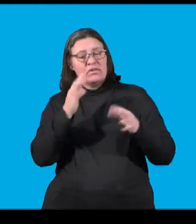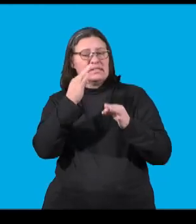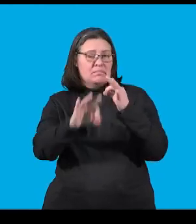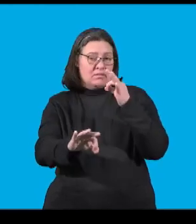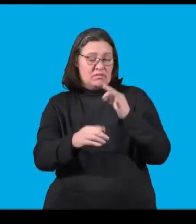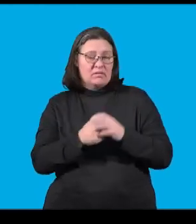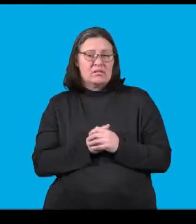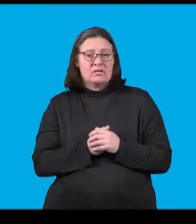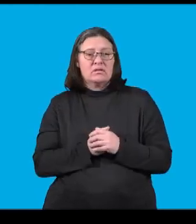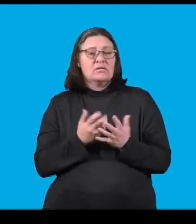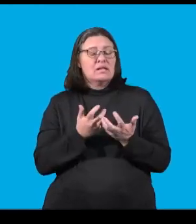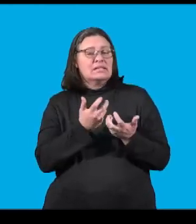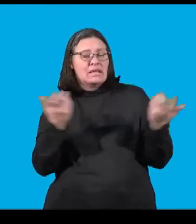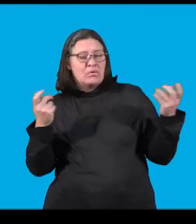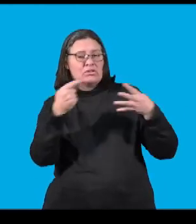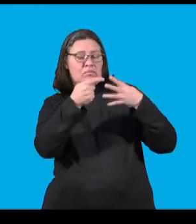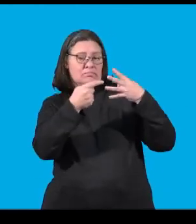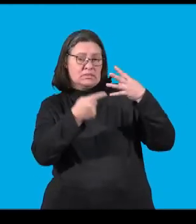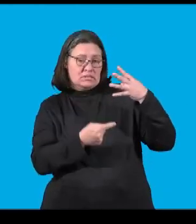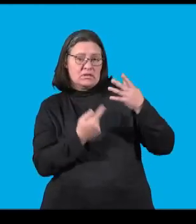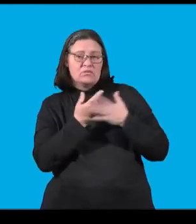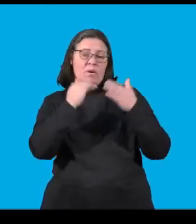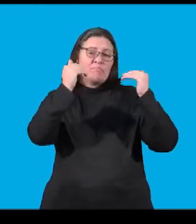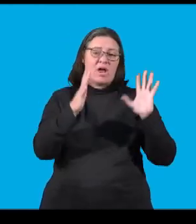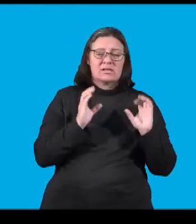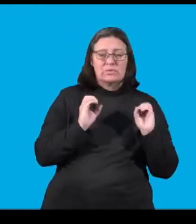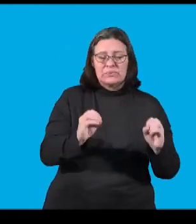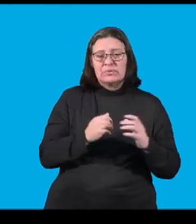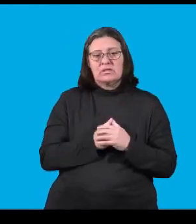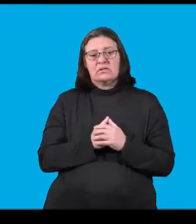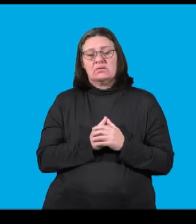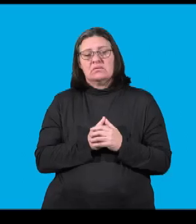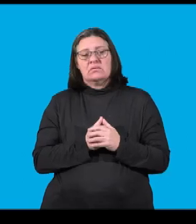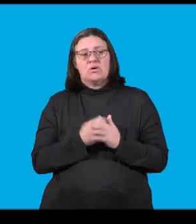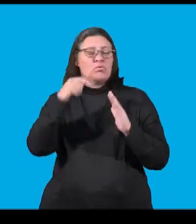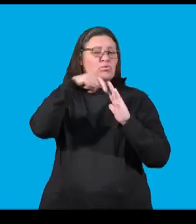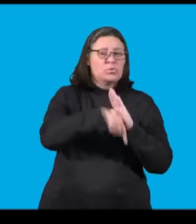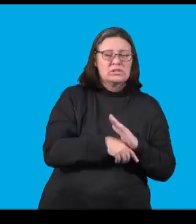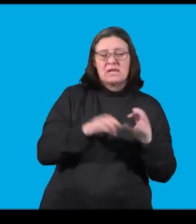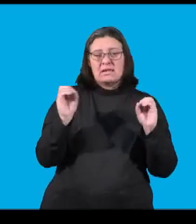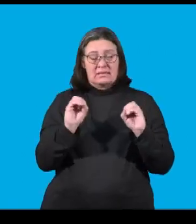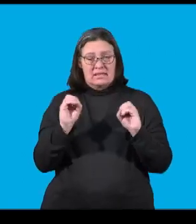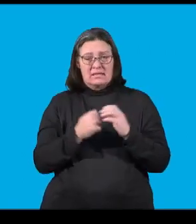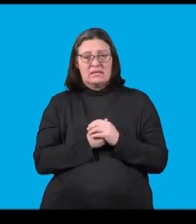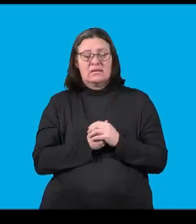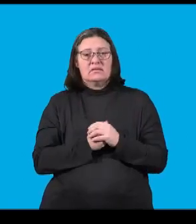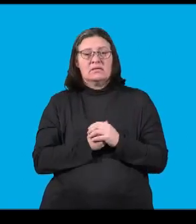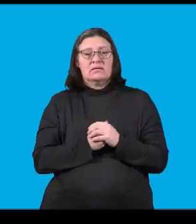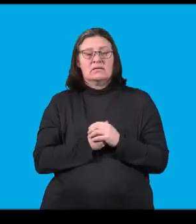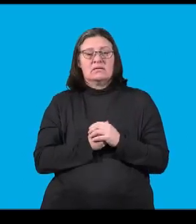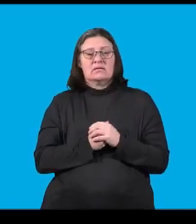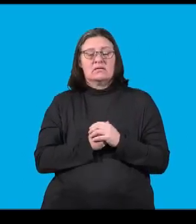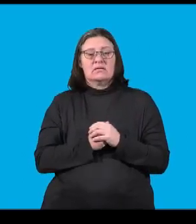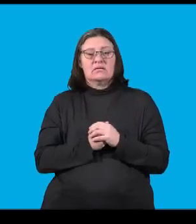my expression is simplified. You see there's only separate terms here. There's no brackets, there's no roots or anything of that